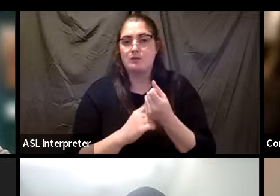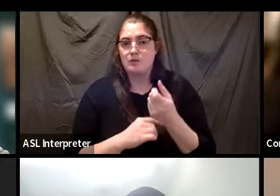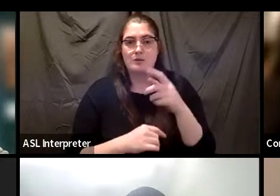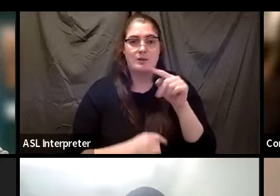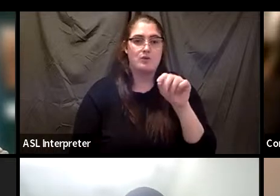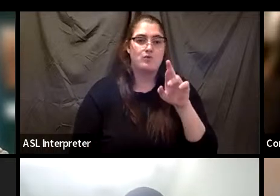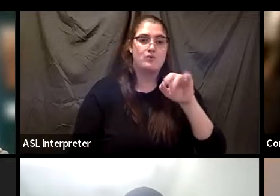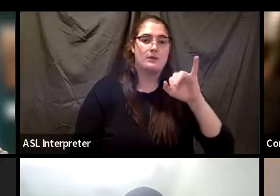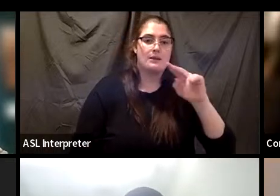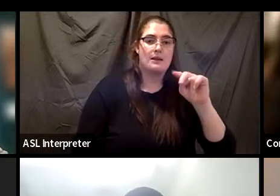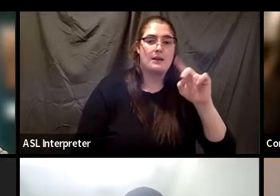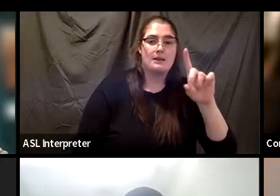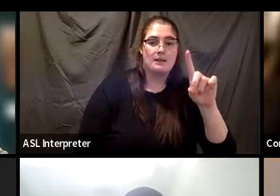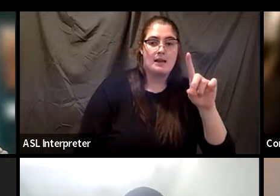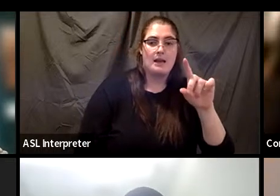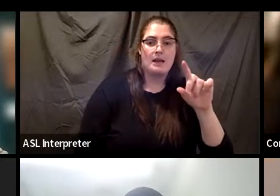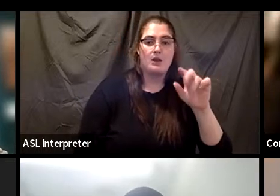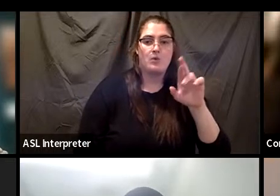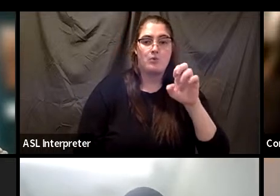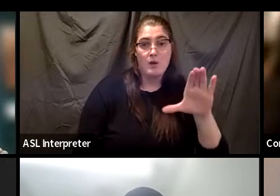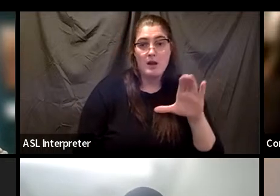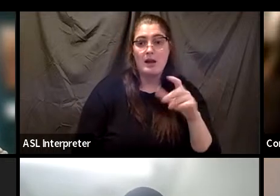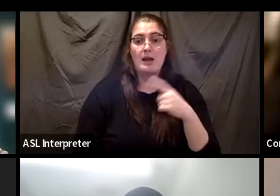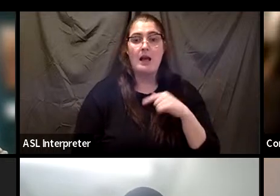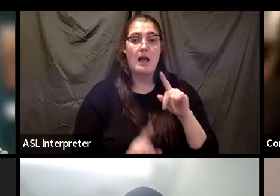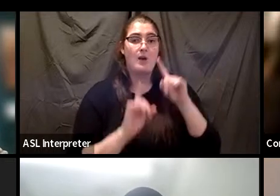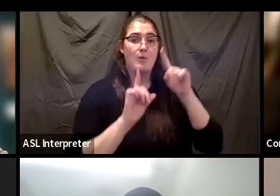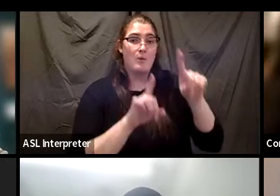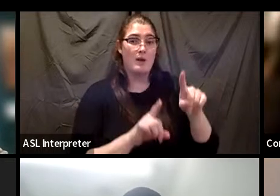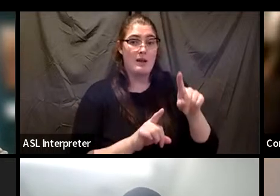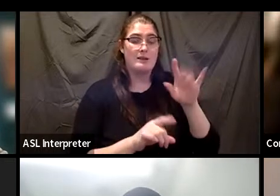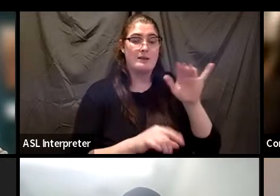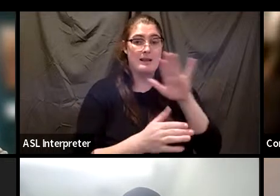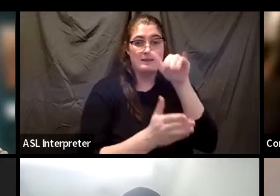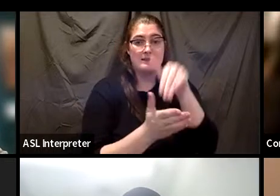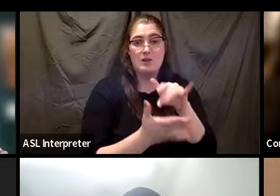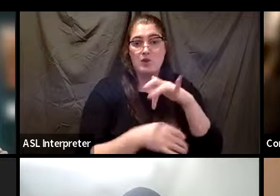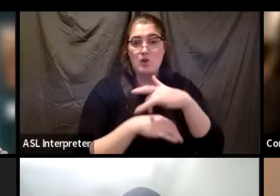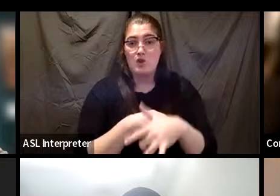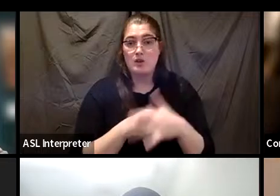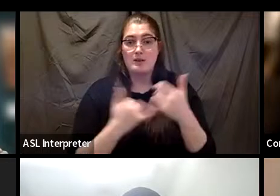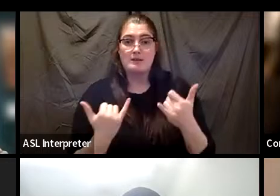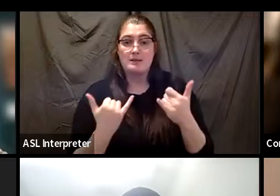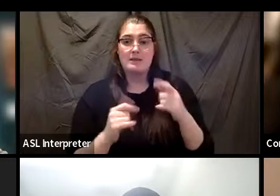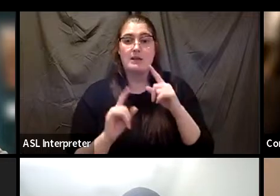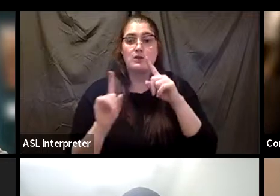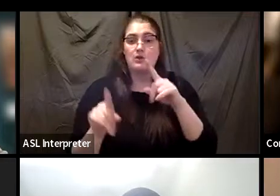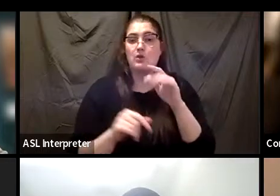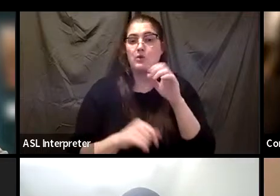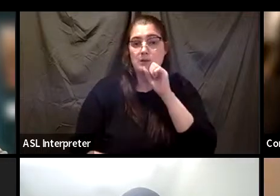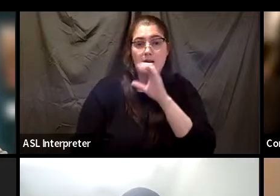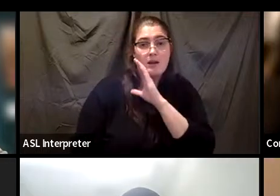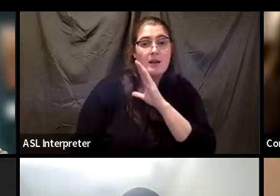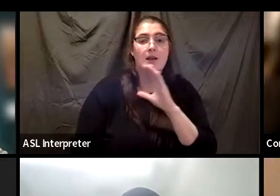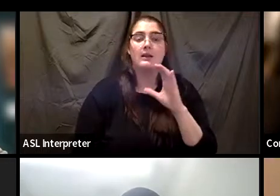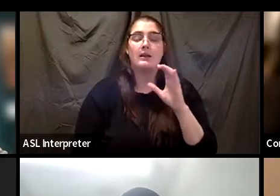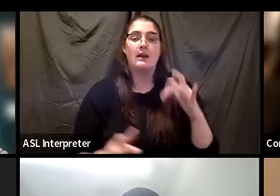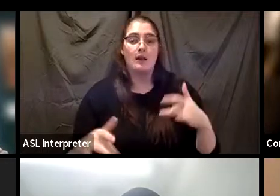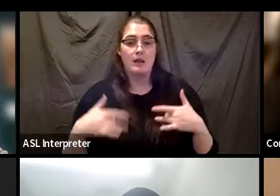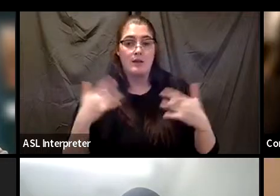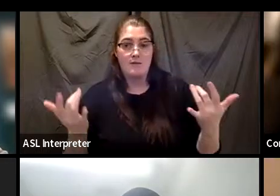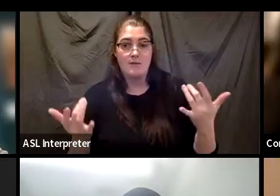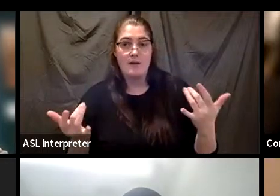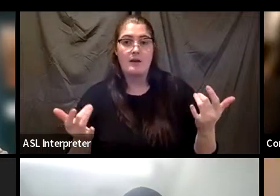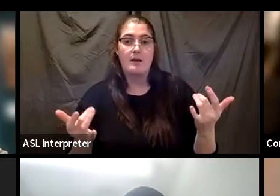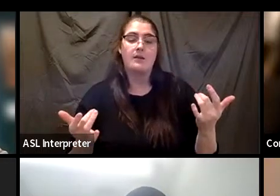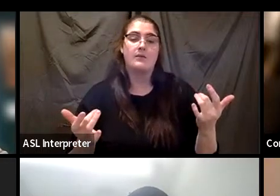I actually went to Trinidad Rec earlier today to go to one of the senior events that Salvador was